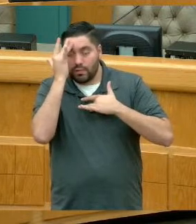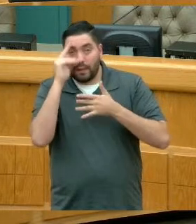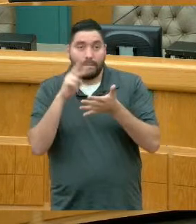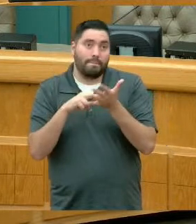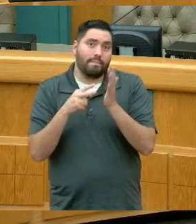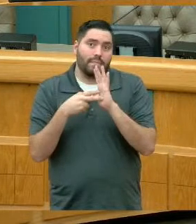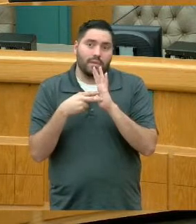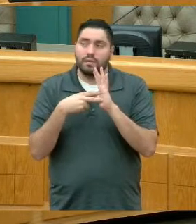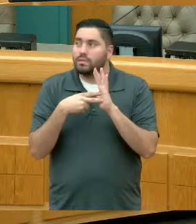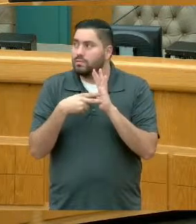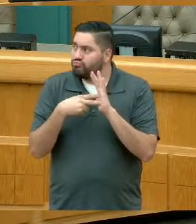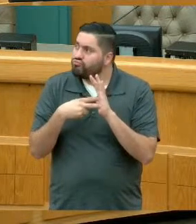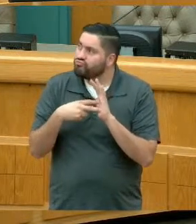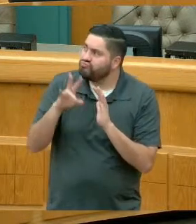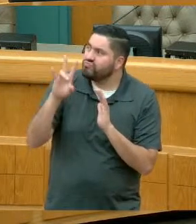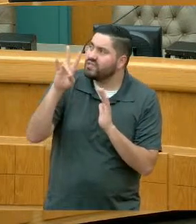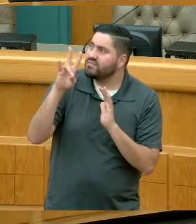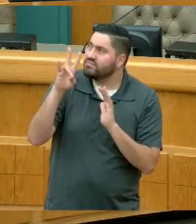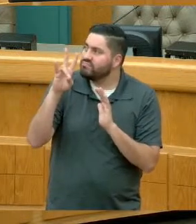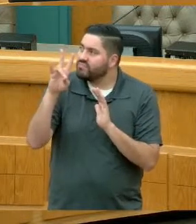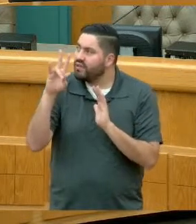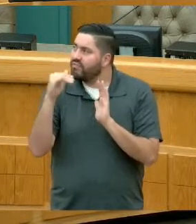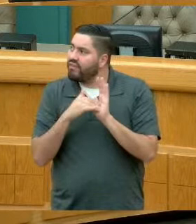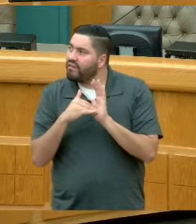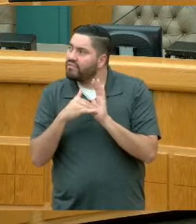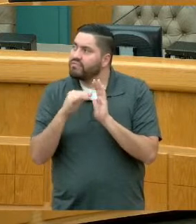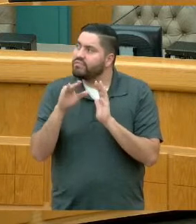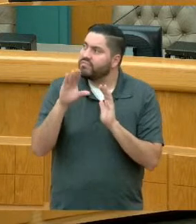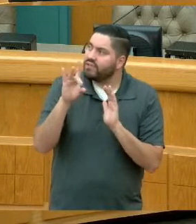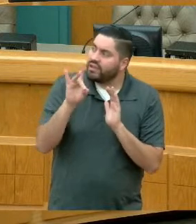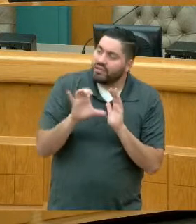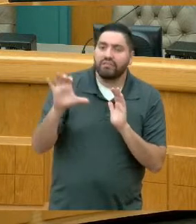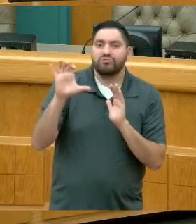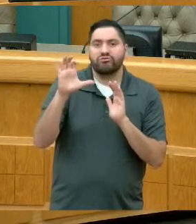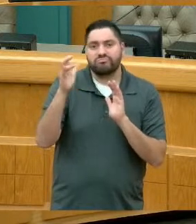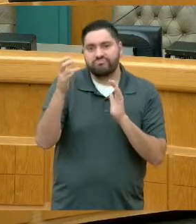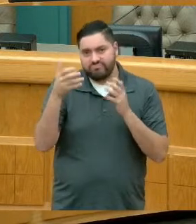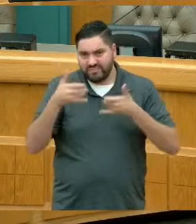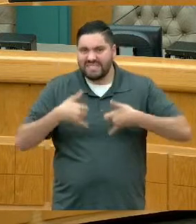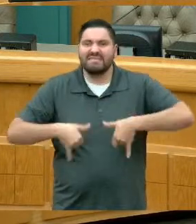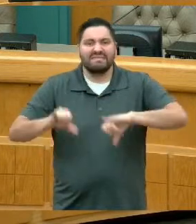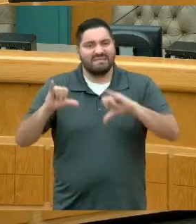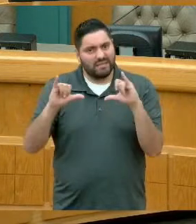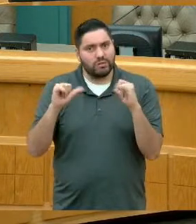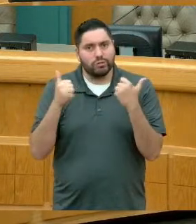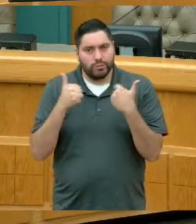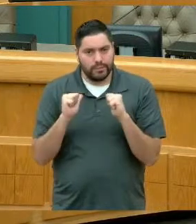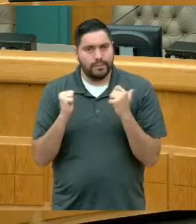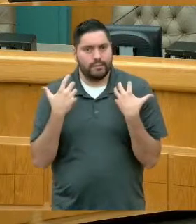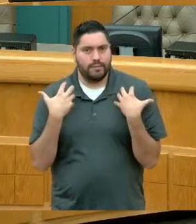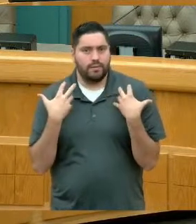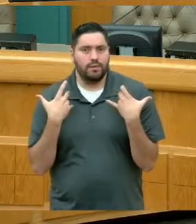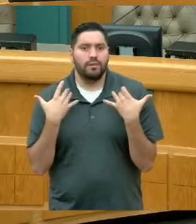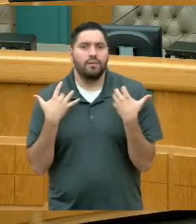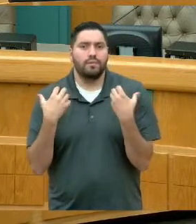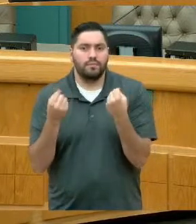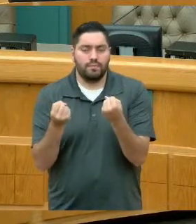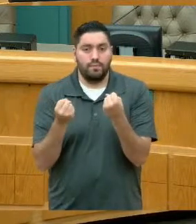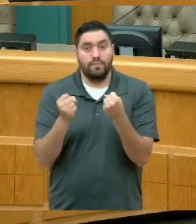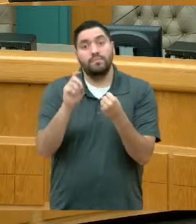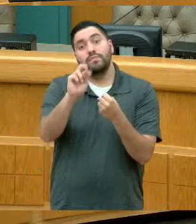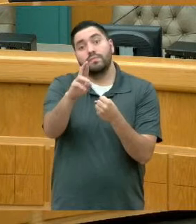case category. 87% of all cases are active, so 7,800